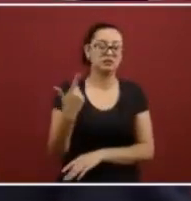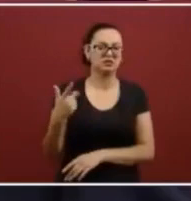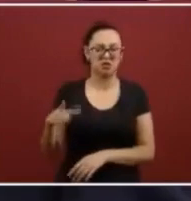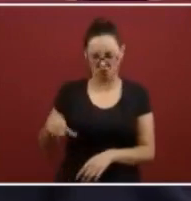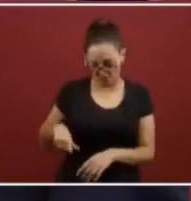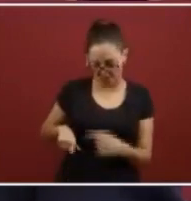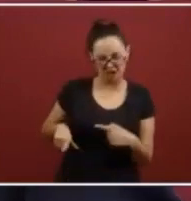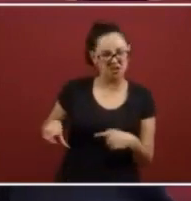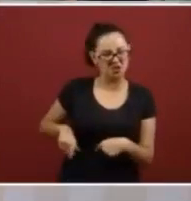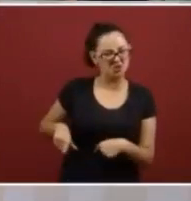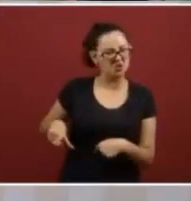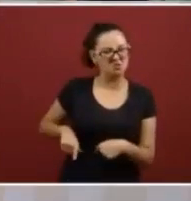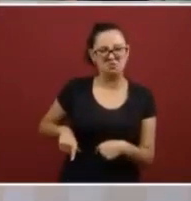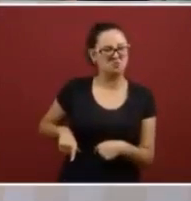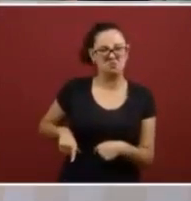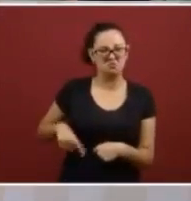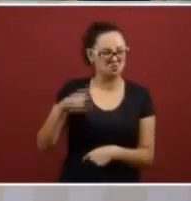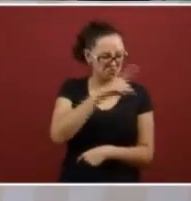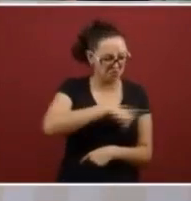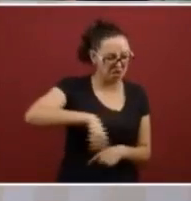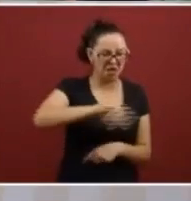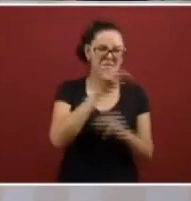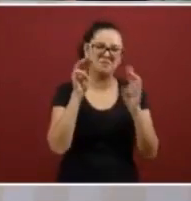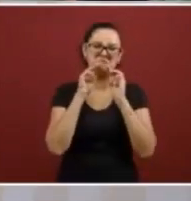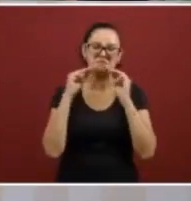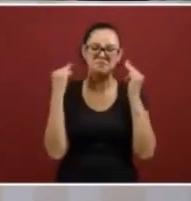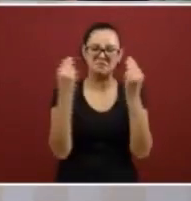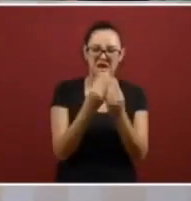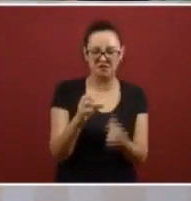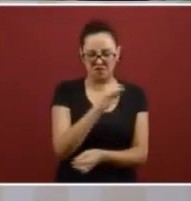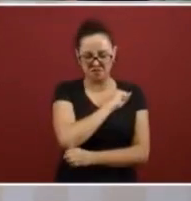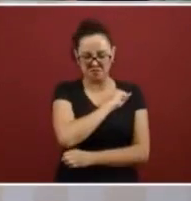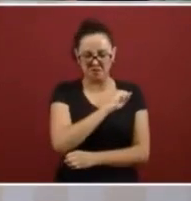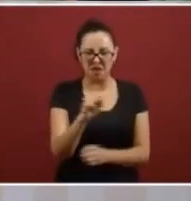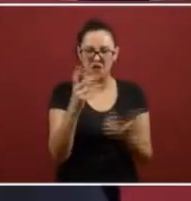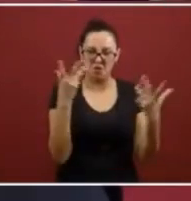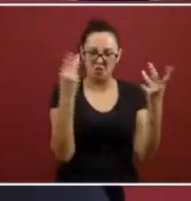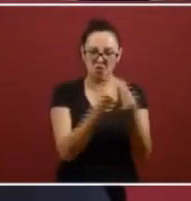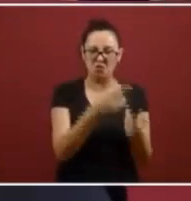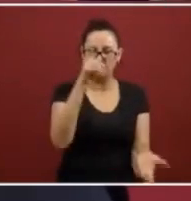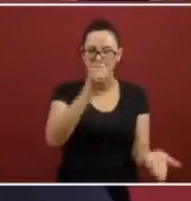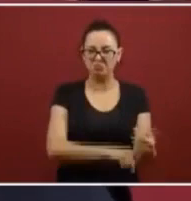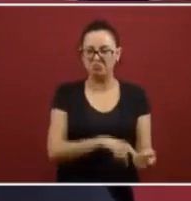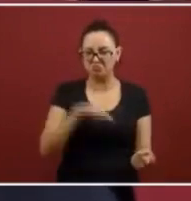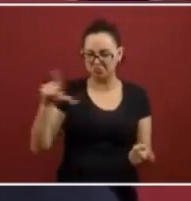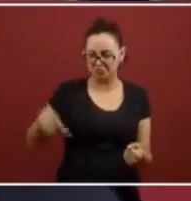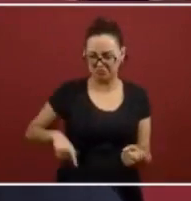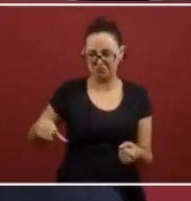influencia the con el apoyo traffickers of de los influence gobiernos anteriores. with the